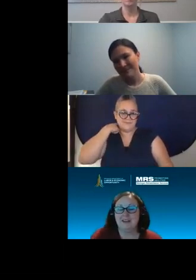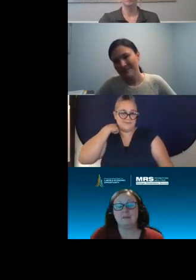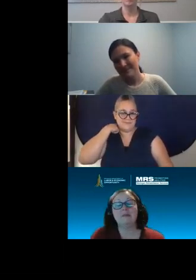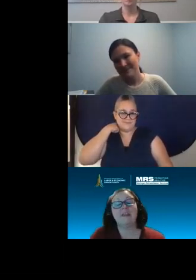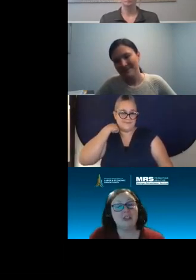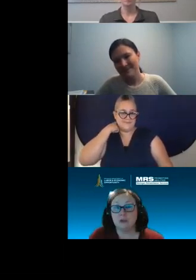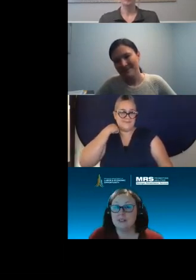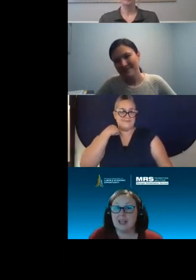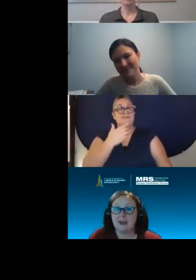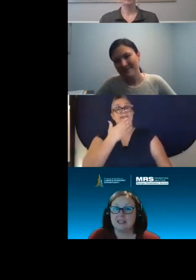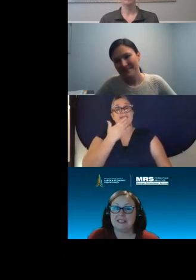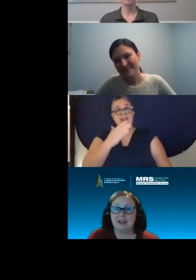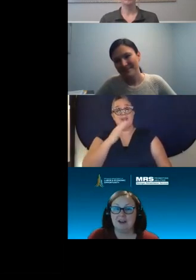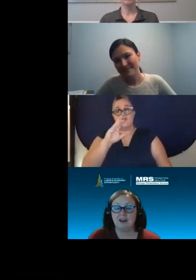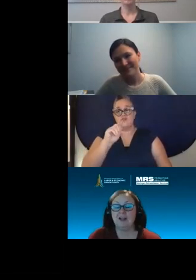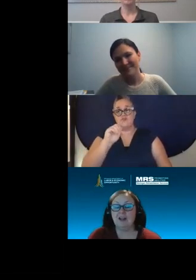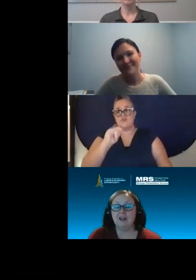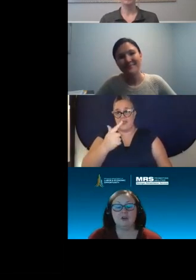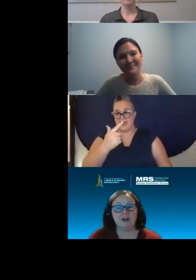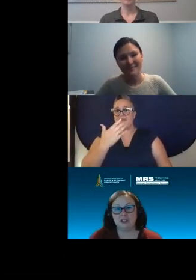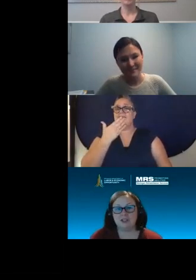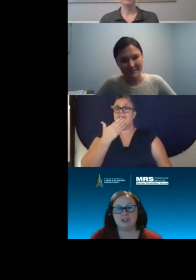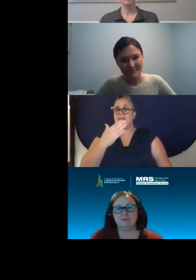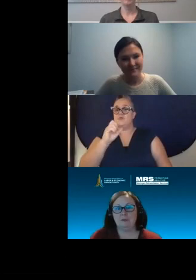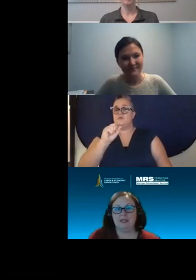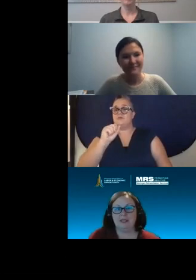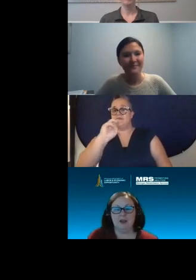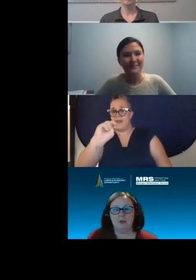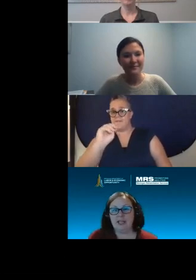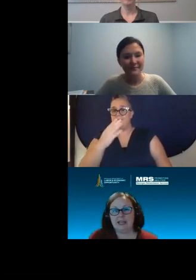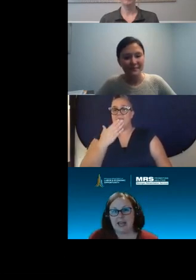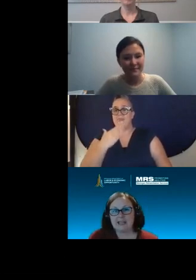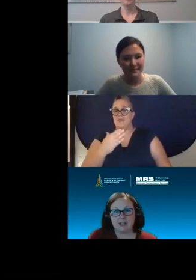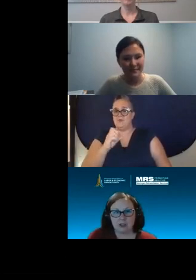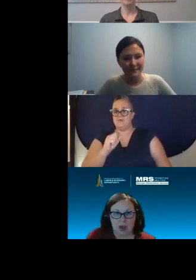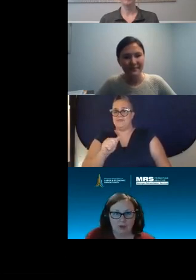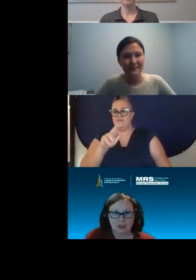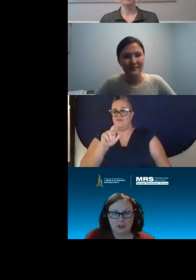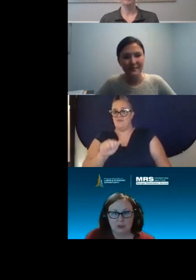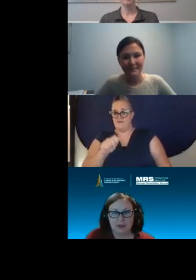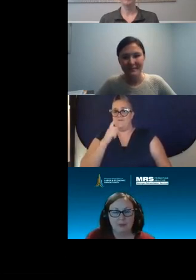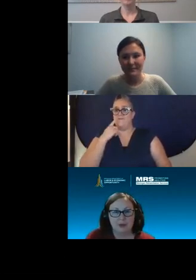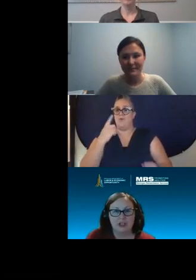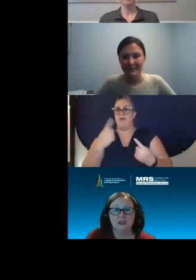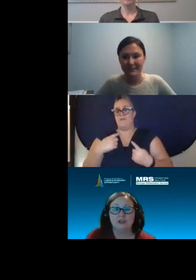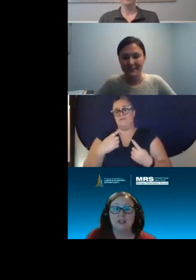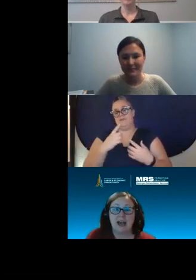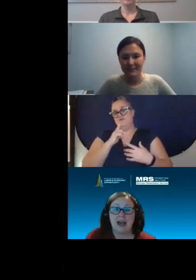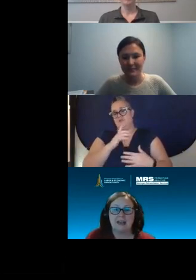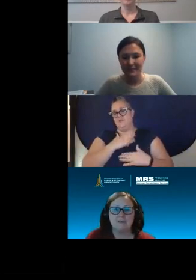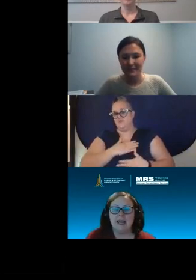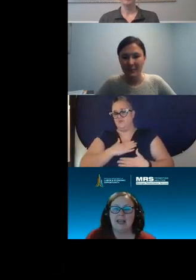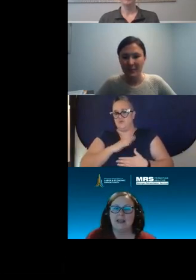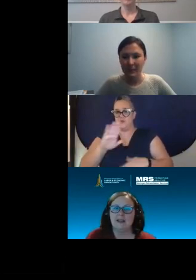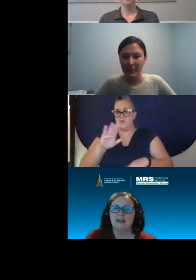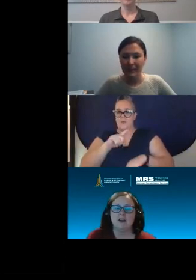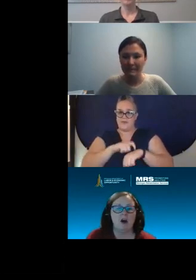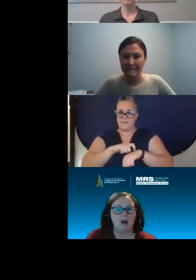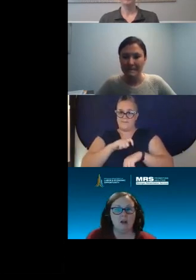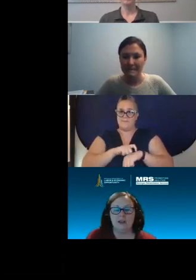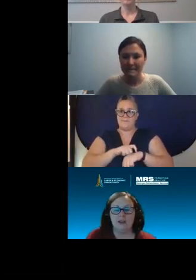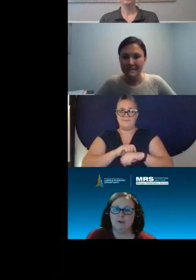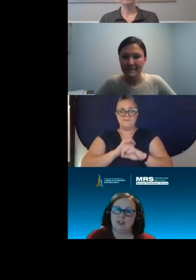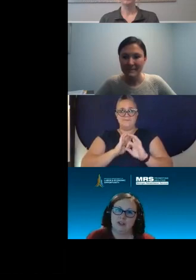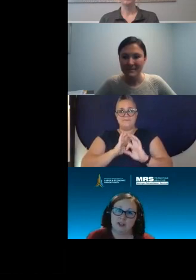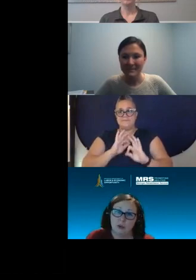And thank you, Sam and Sarah, graciously for being here. We cannot tell you how much we appreciate your time and all